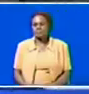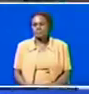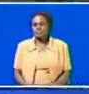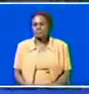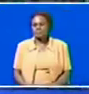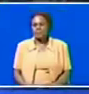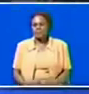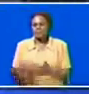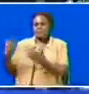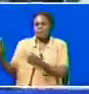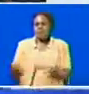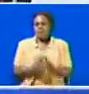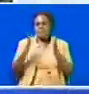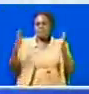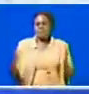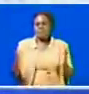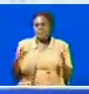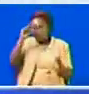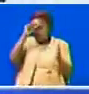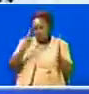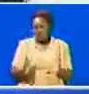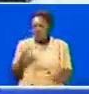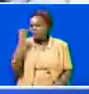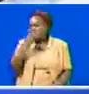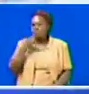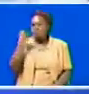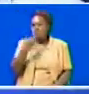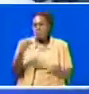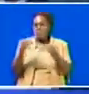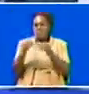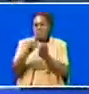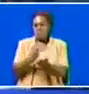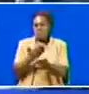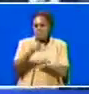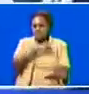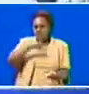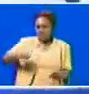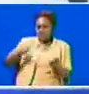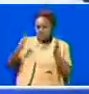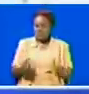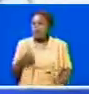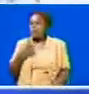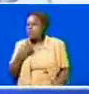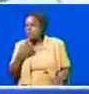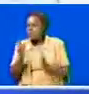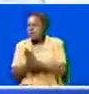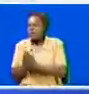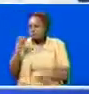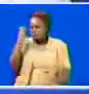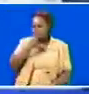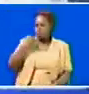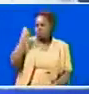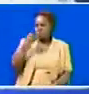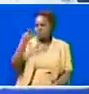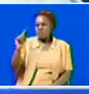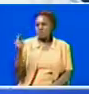A warm welcome by the Mombasa Governor Ali Hassan Joho. A meeting between Baringo Senator Gideon Moi and Governor Joho,